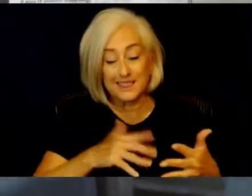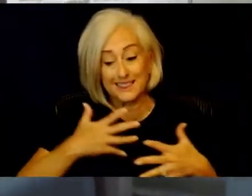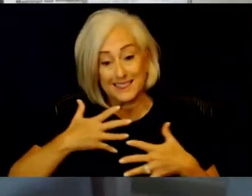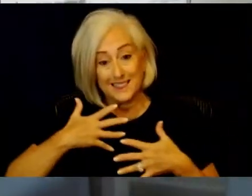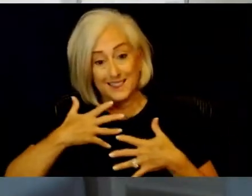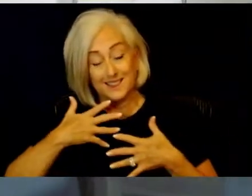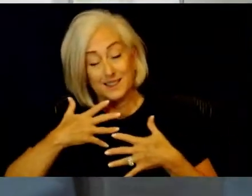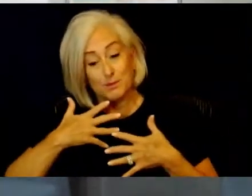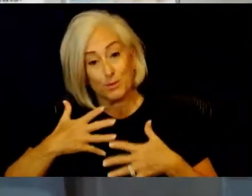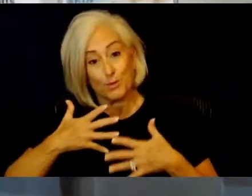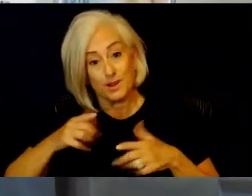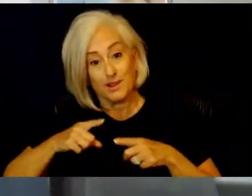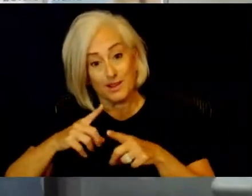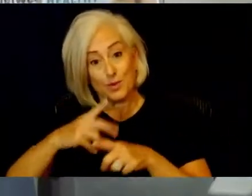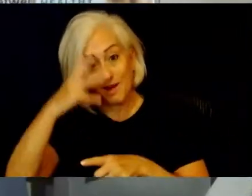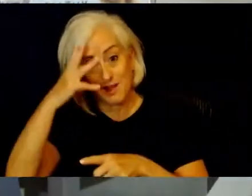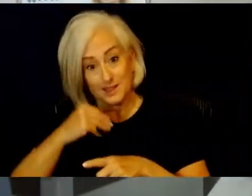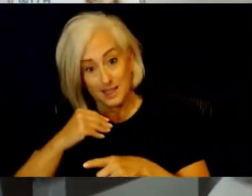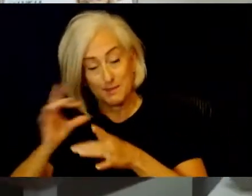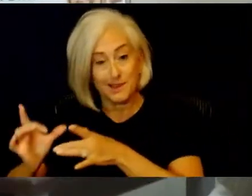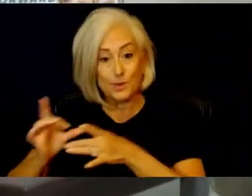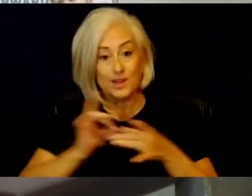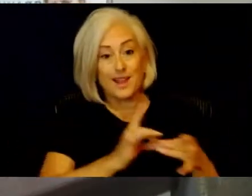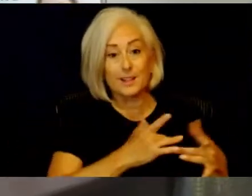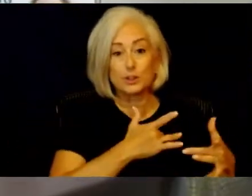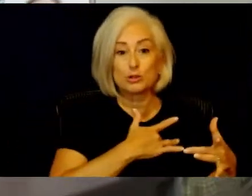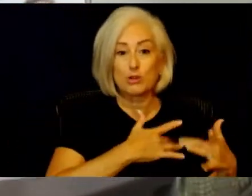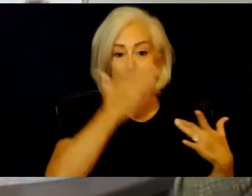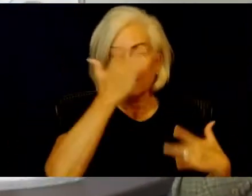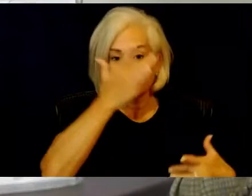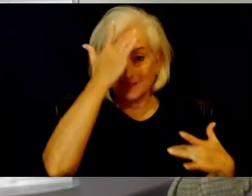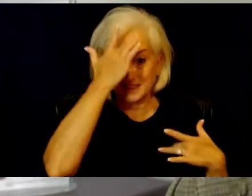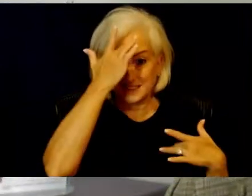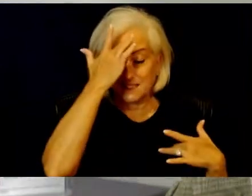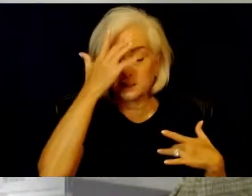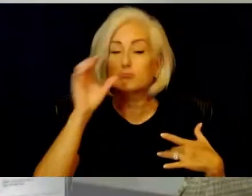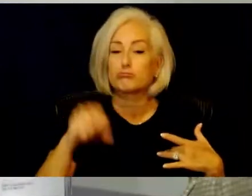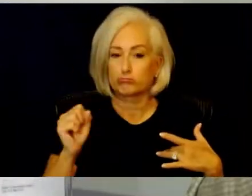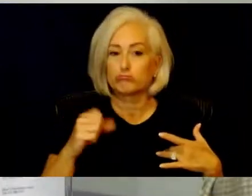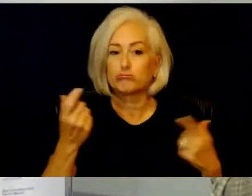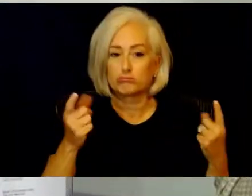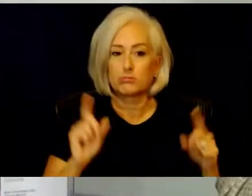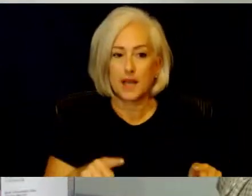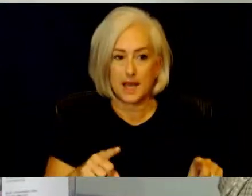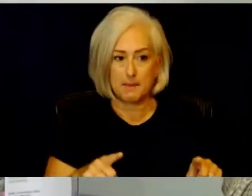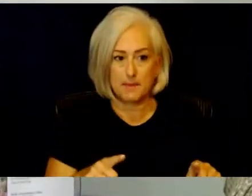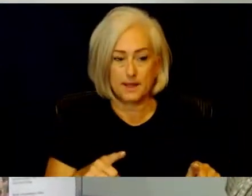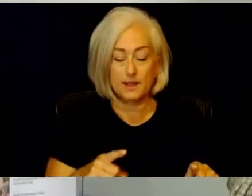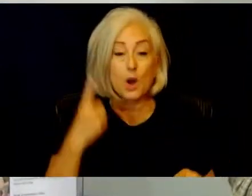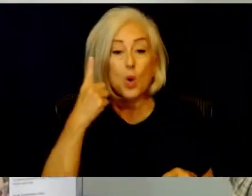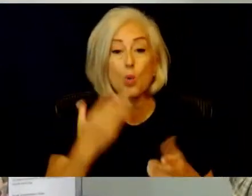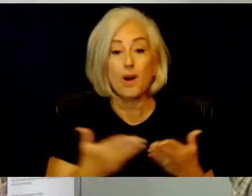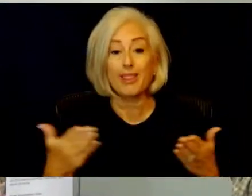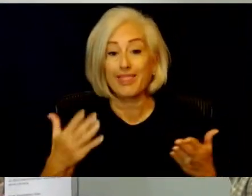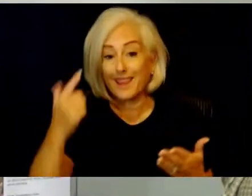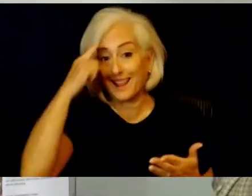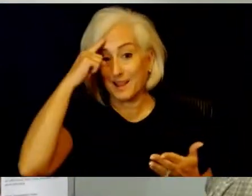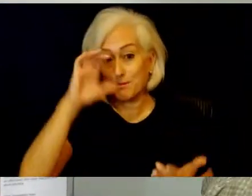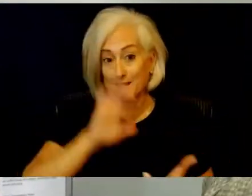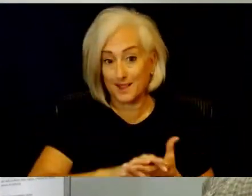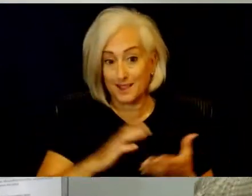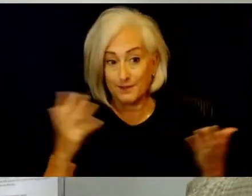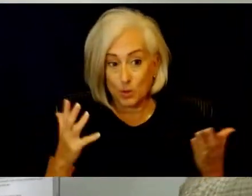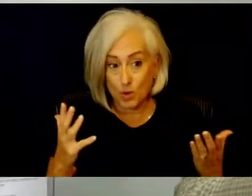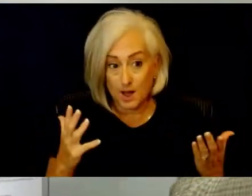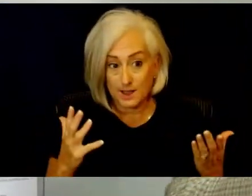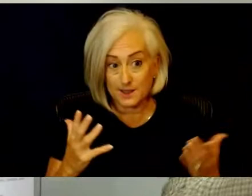together. So there is definitely some association, and there's a lot of work going on how they associate. One of the things we think is because with sleep apnea, you do not get a drop